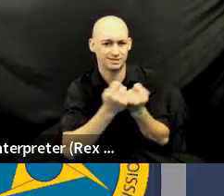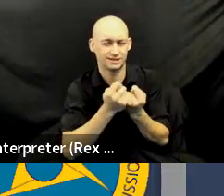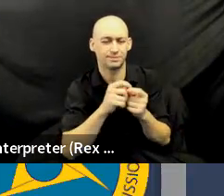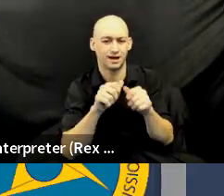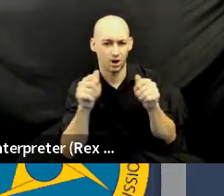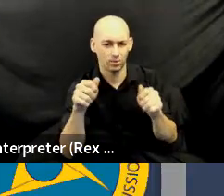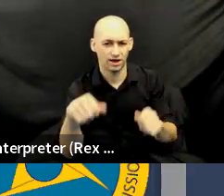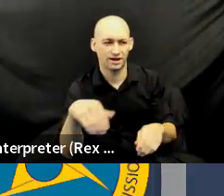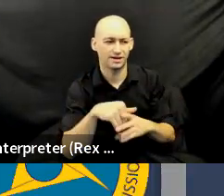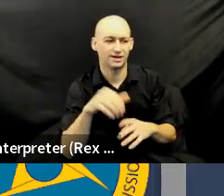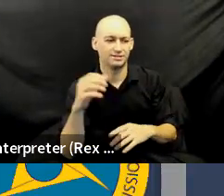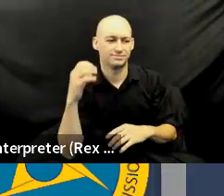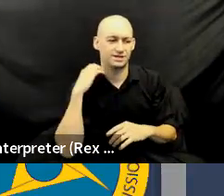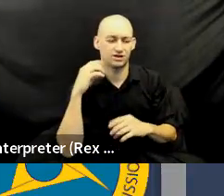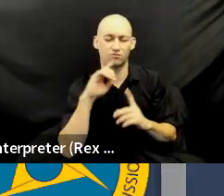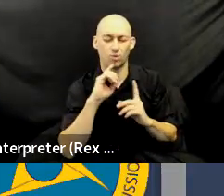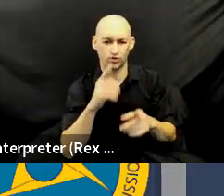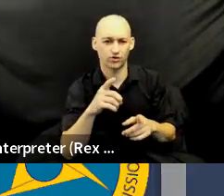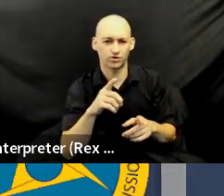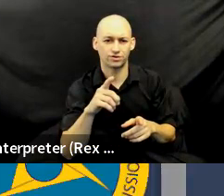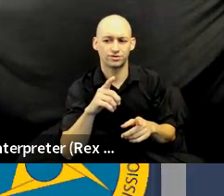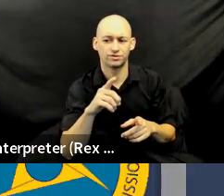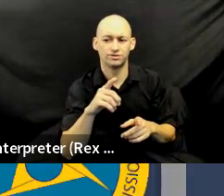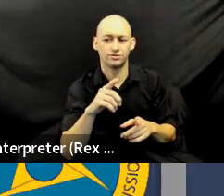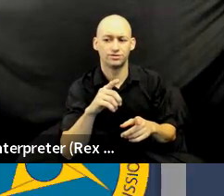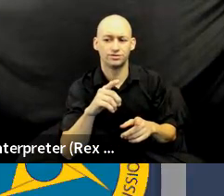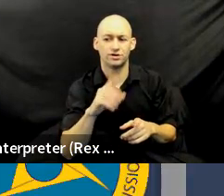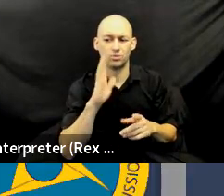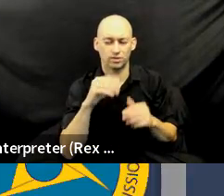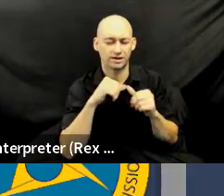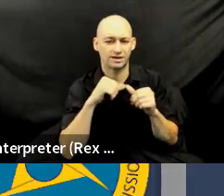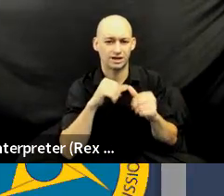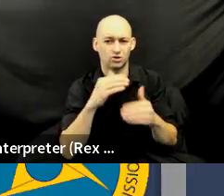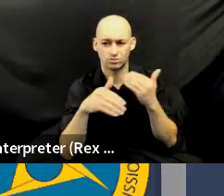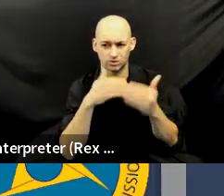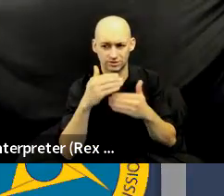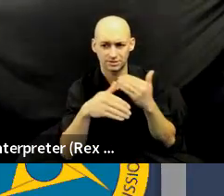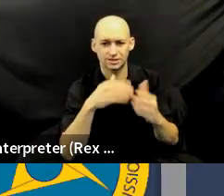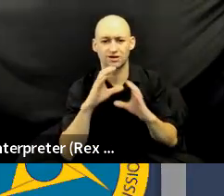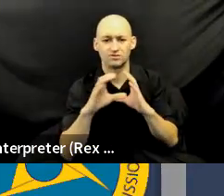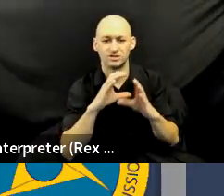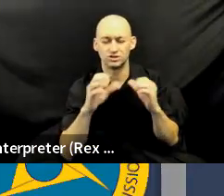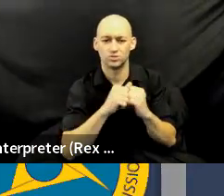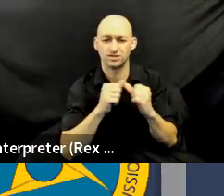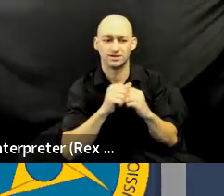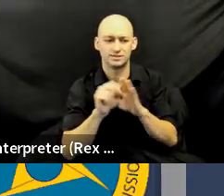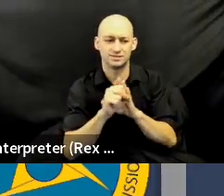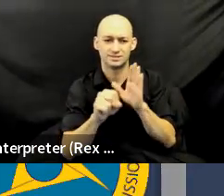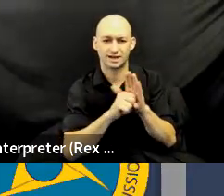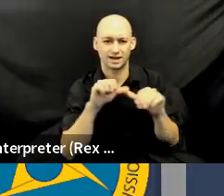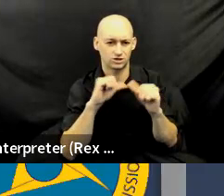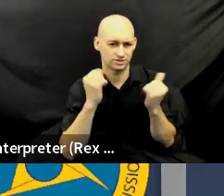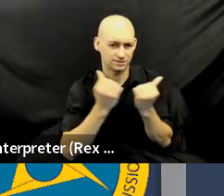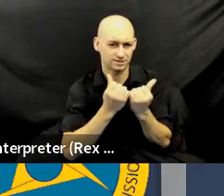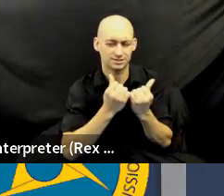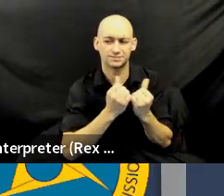the executive order, and we're hoping to be involved in that process. We're going to continue the conversations with the state agencies that we've been working with over the next